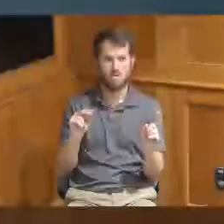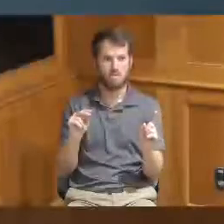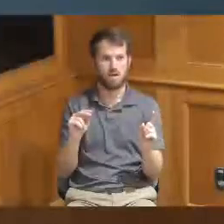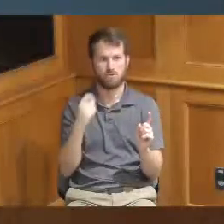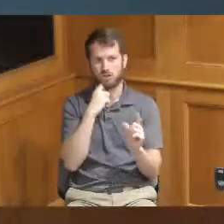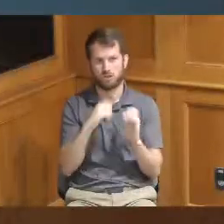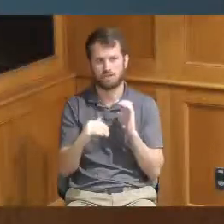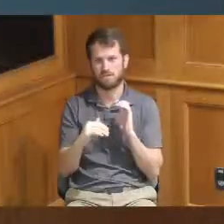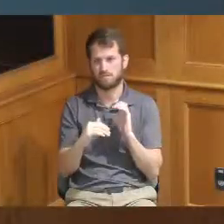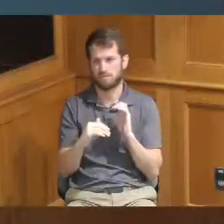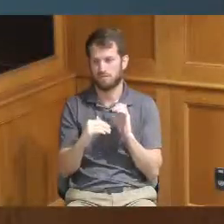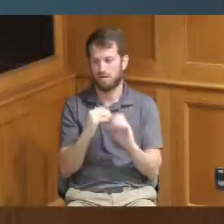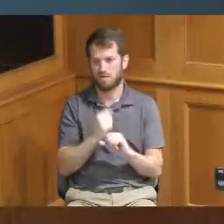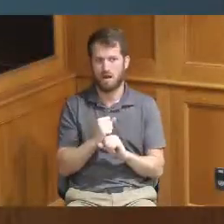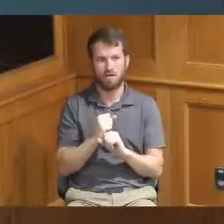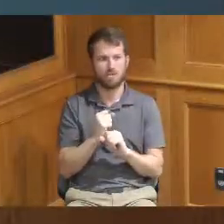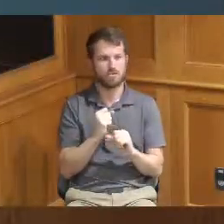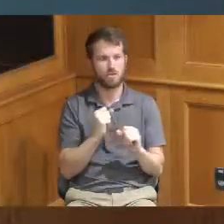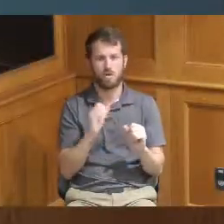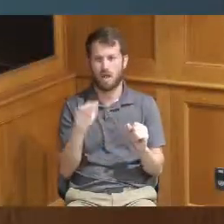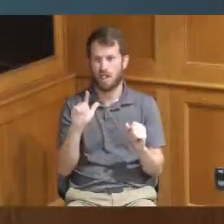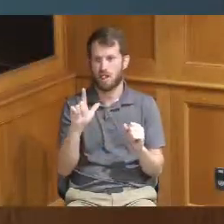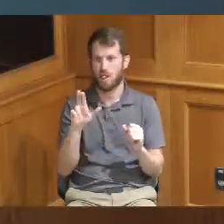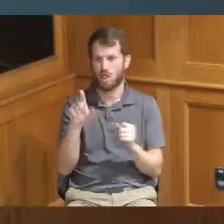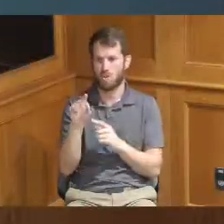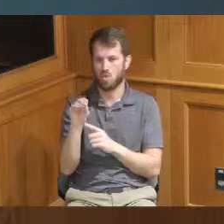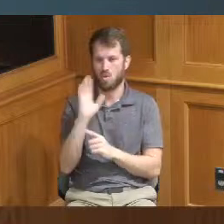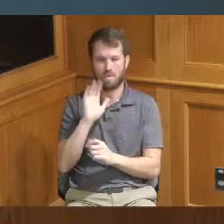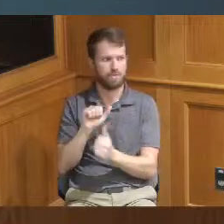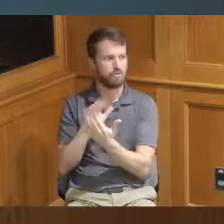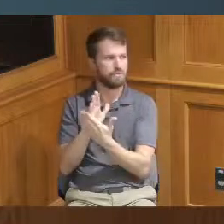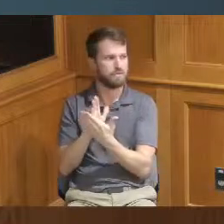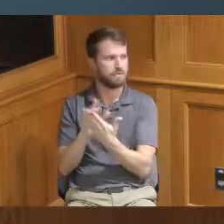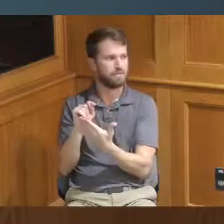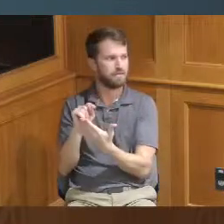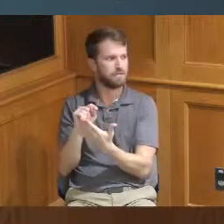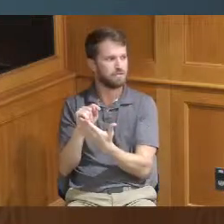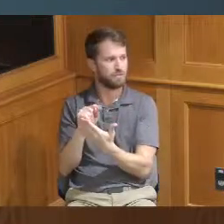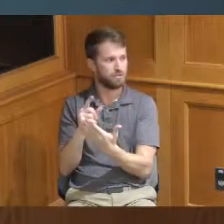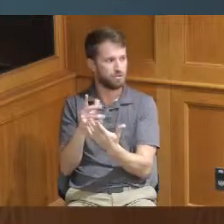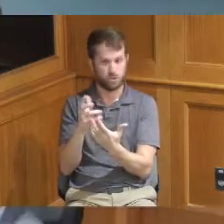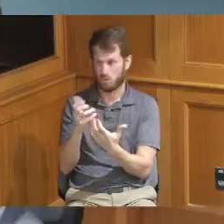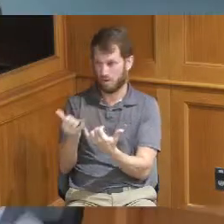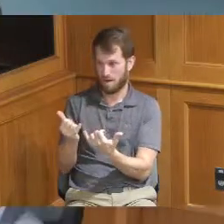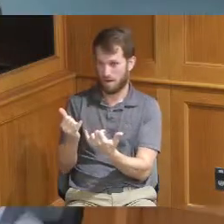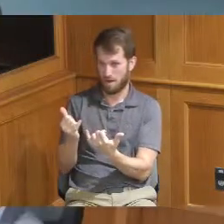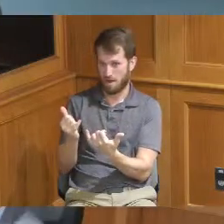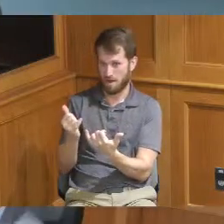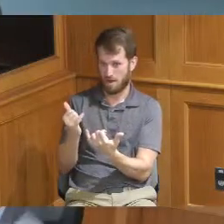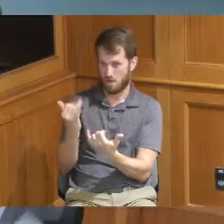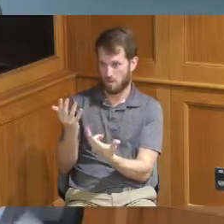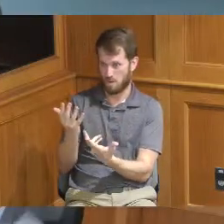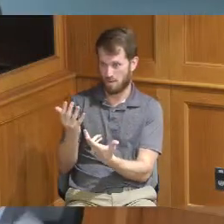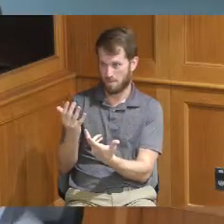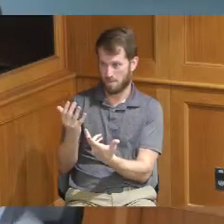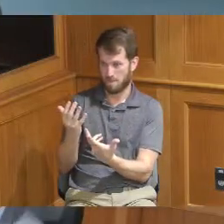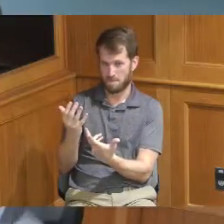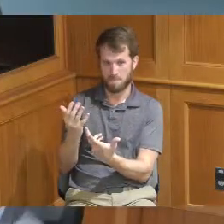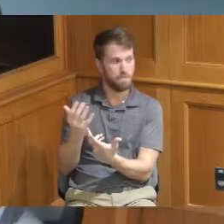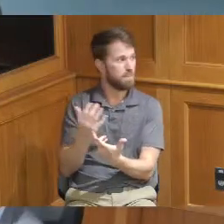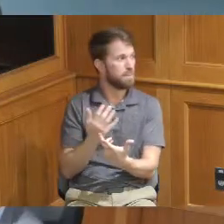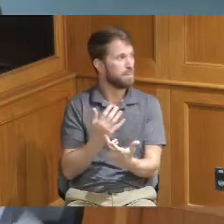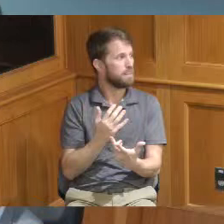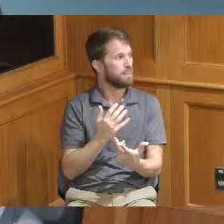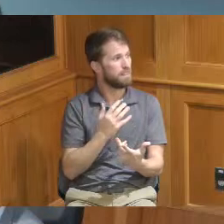So Mr. Aludo will be addressing some of it. Do you want to do it now or wait? Your time